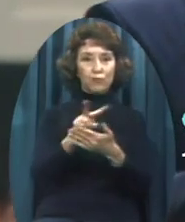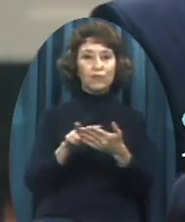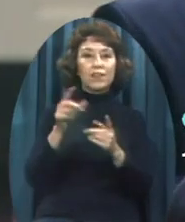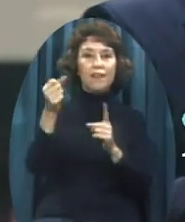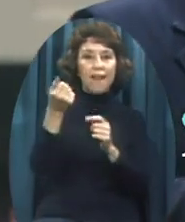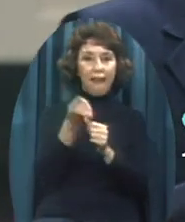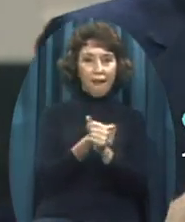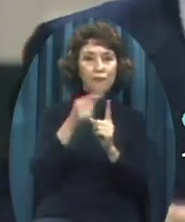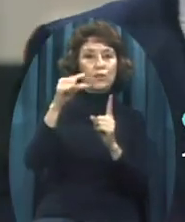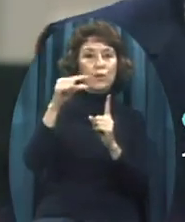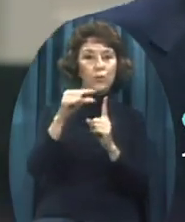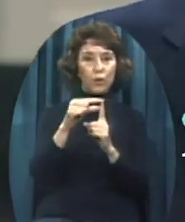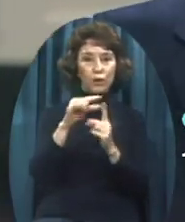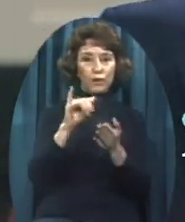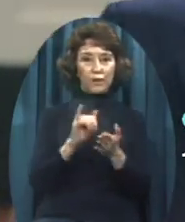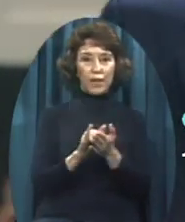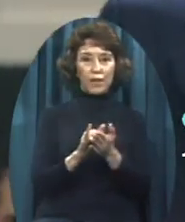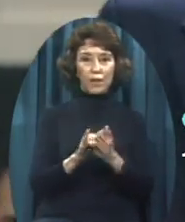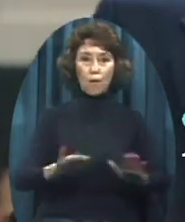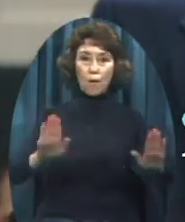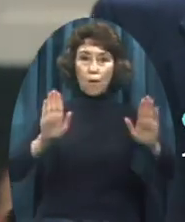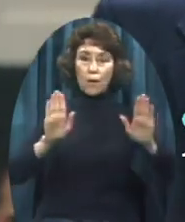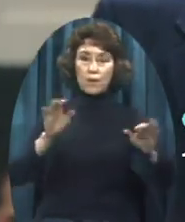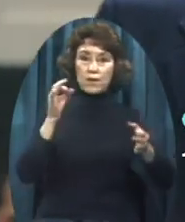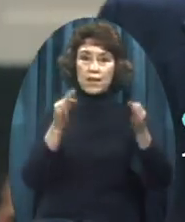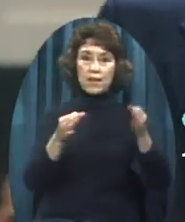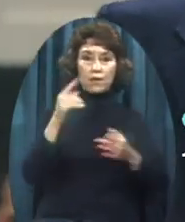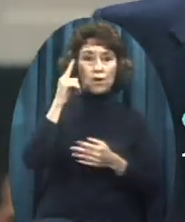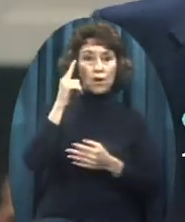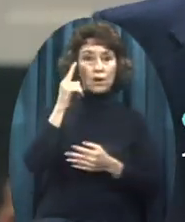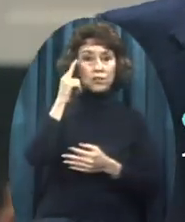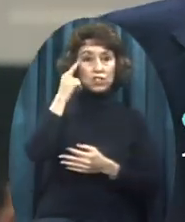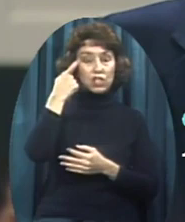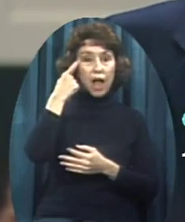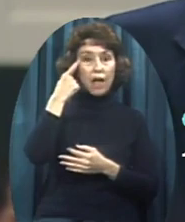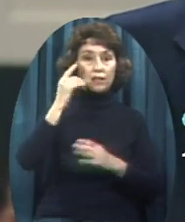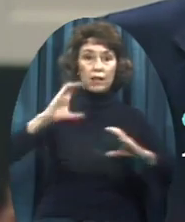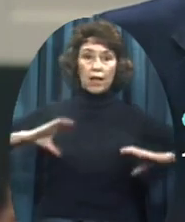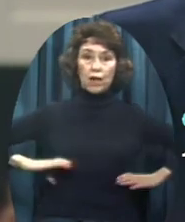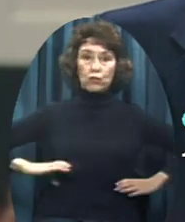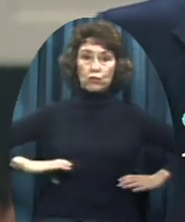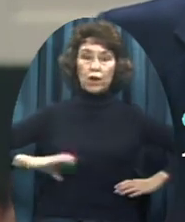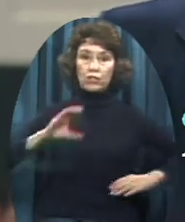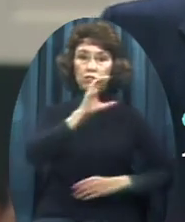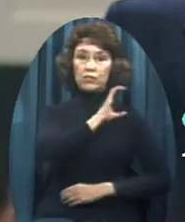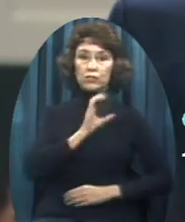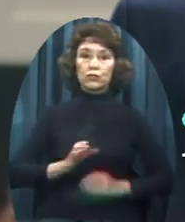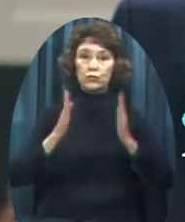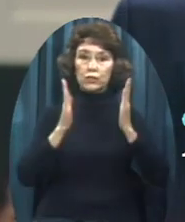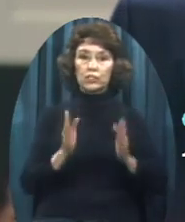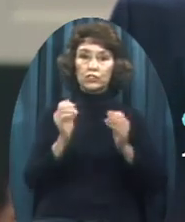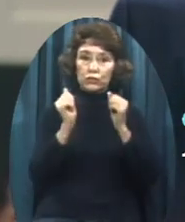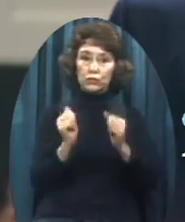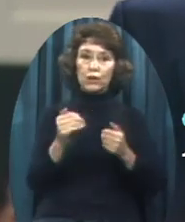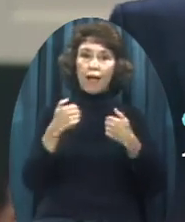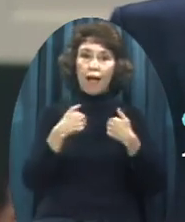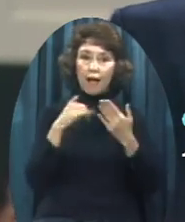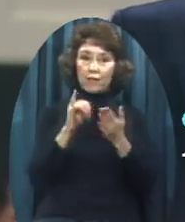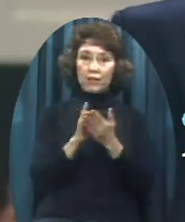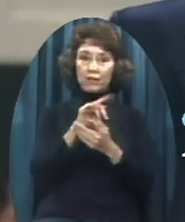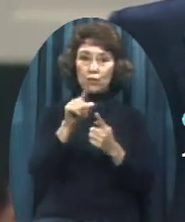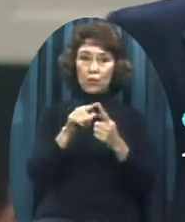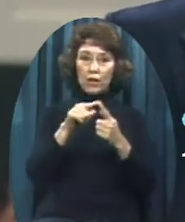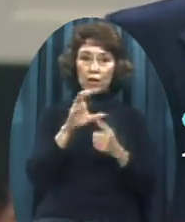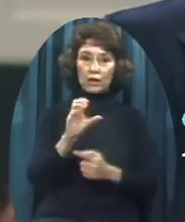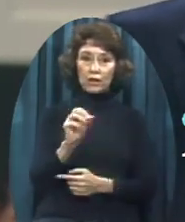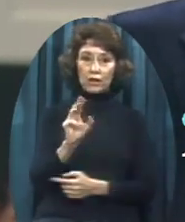it. Would have been great if Red China and Russia and Christians in those days could have had this when the communists took over. They couldn't have destroyed